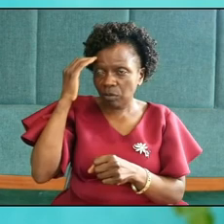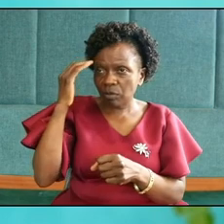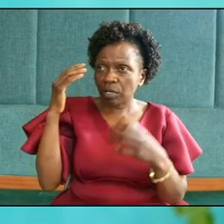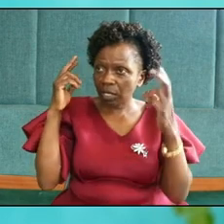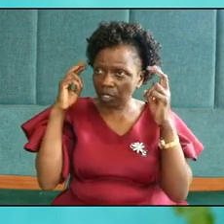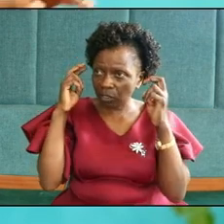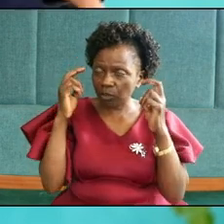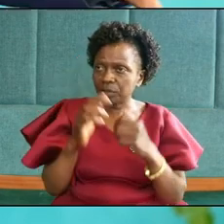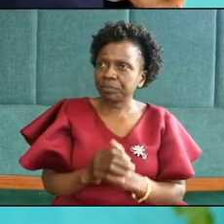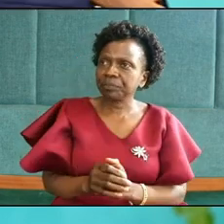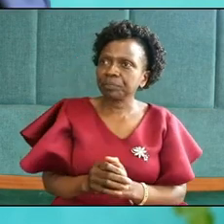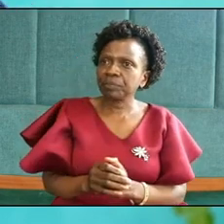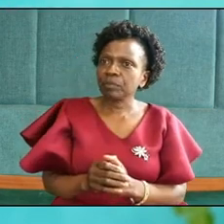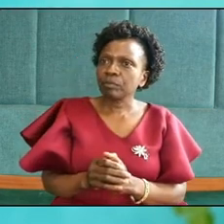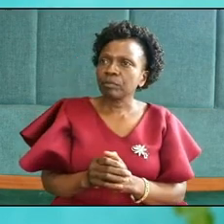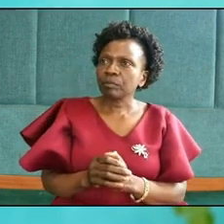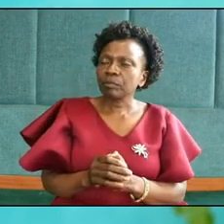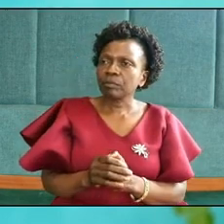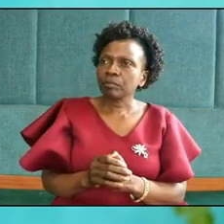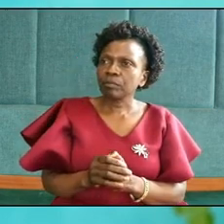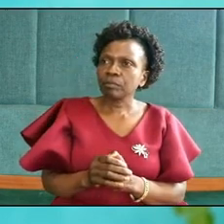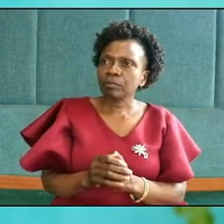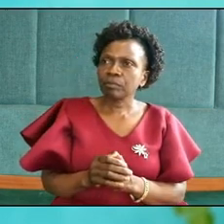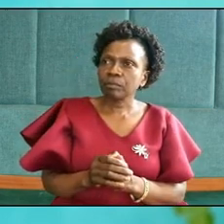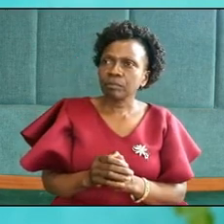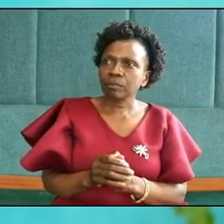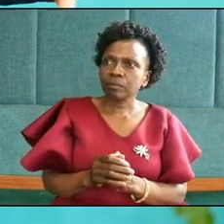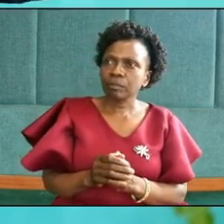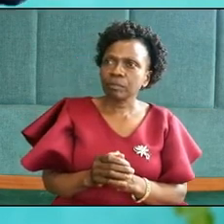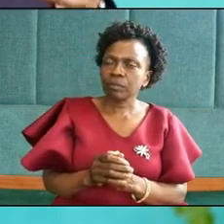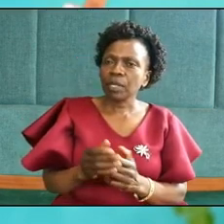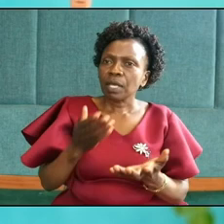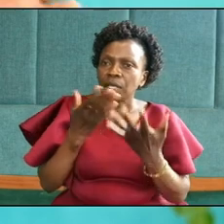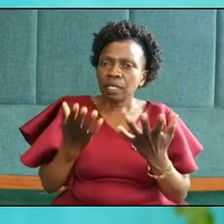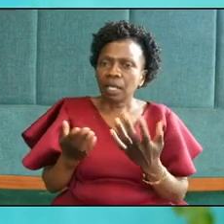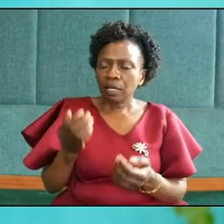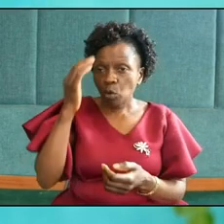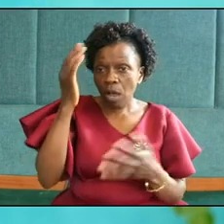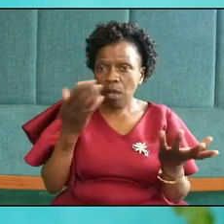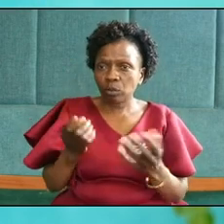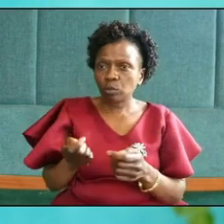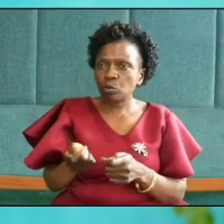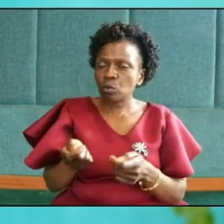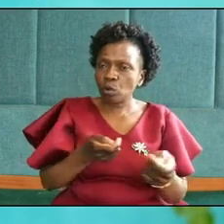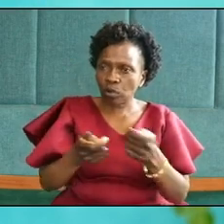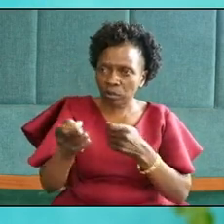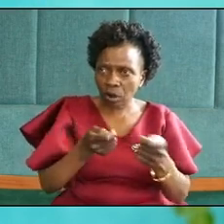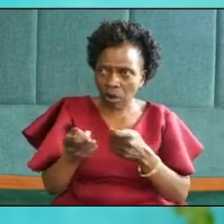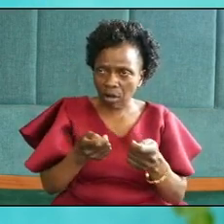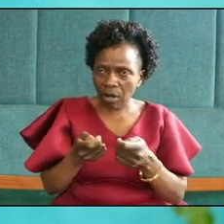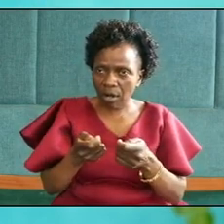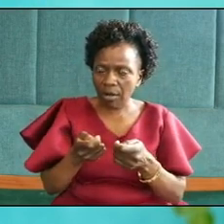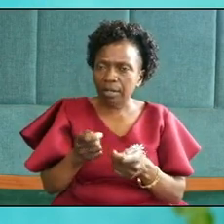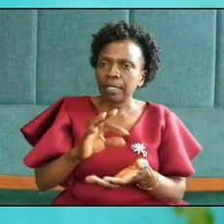people in the orthopedic area, dermatology, chronically ill, critically ill, the dying patients. They know how to